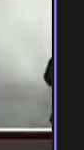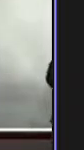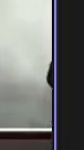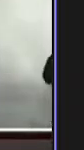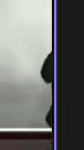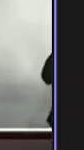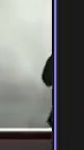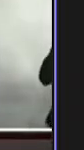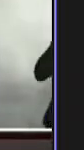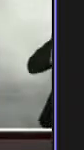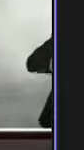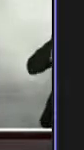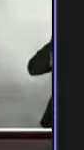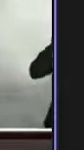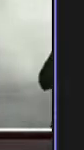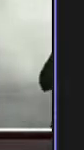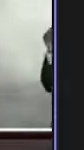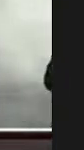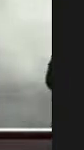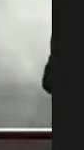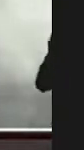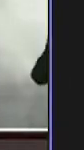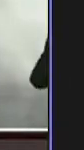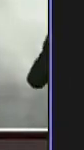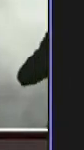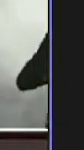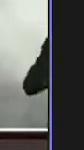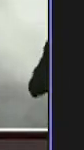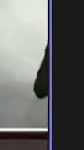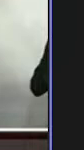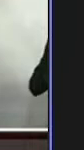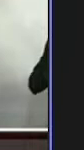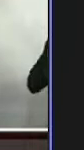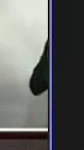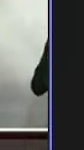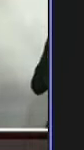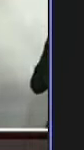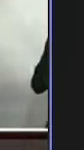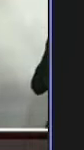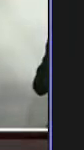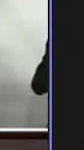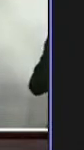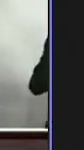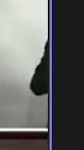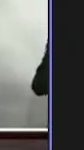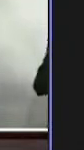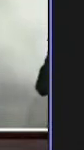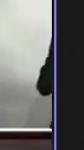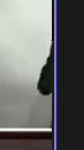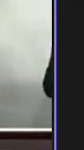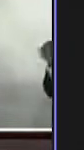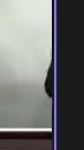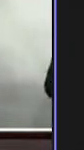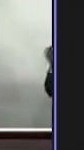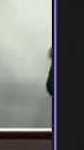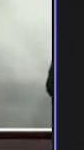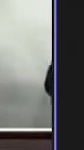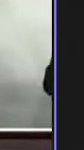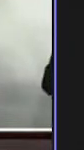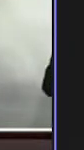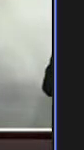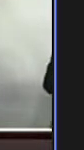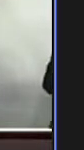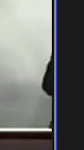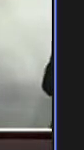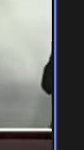political observation. So you can't police me on that one. Can we not debate? Can we withdraw it? Can I please